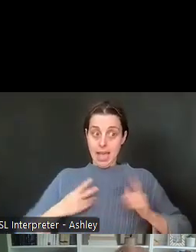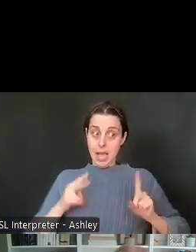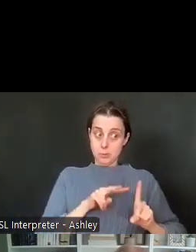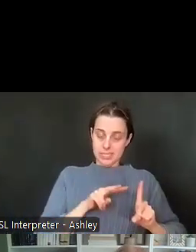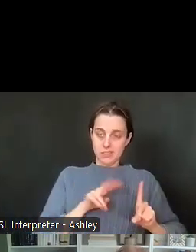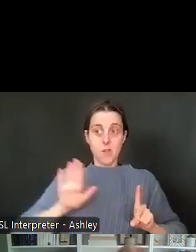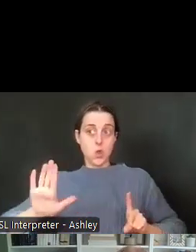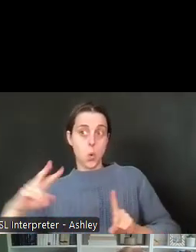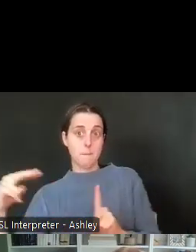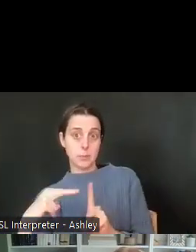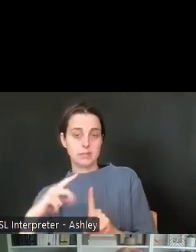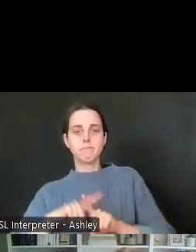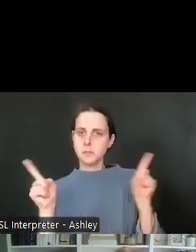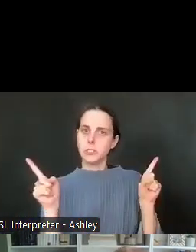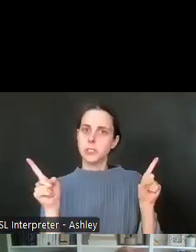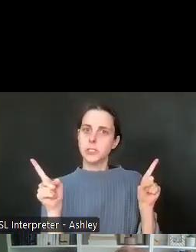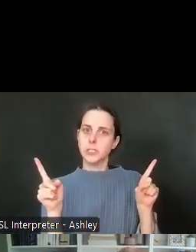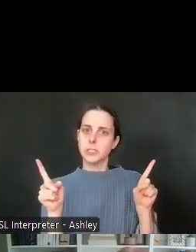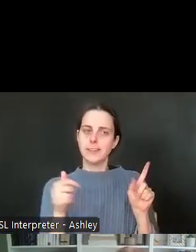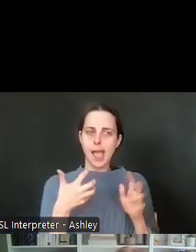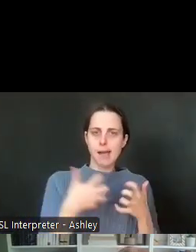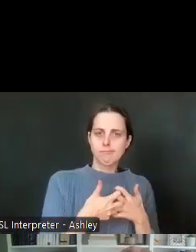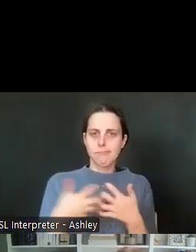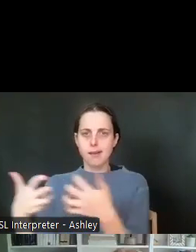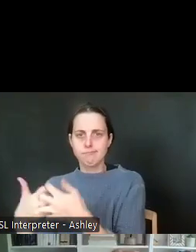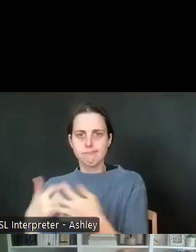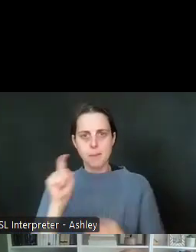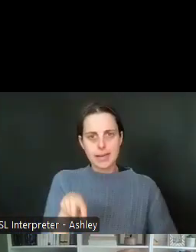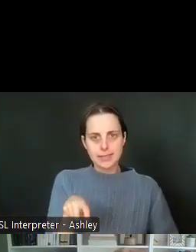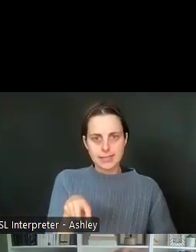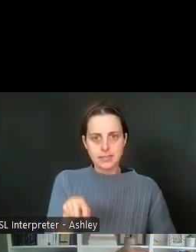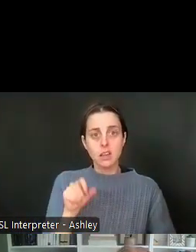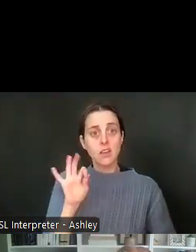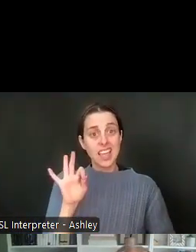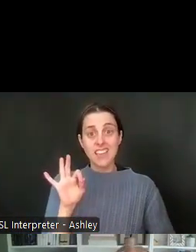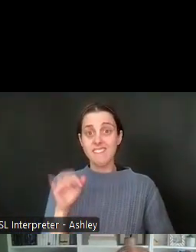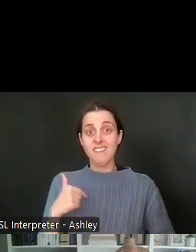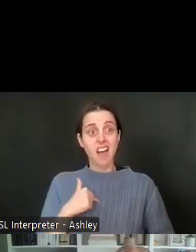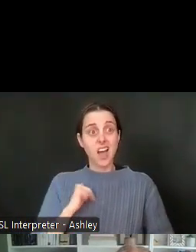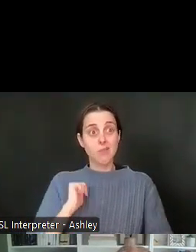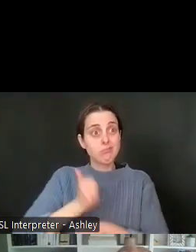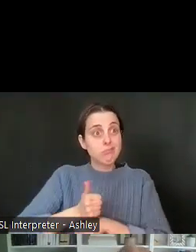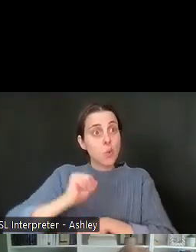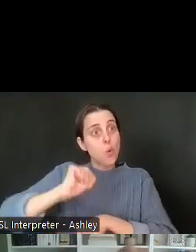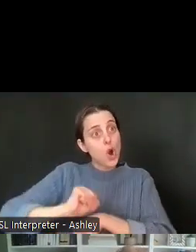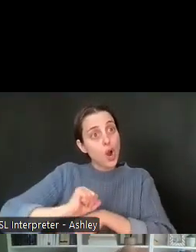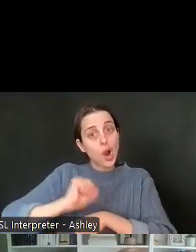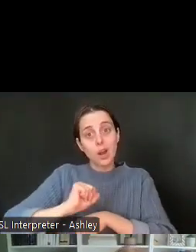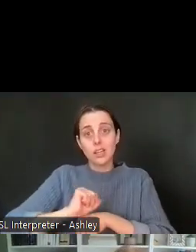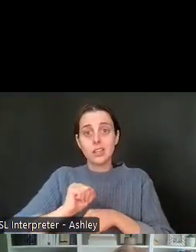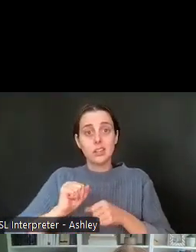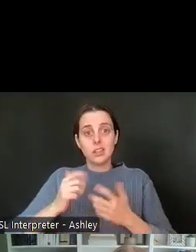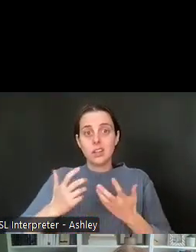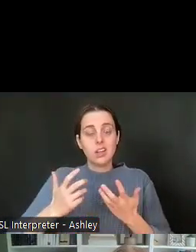best intentions and I'm trying to create a workplace, and I'm trying to create work ground rules that are going to help me with